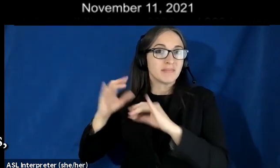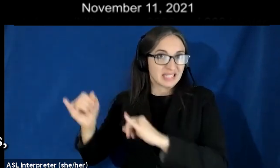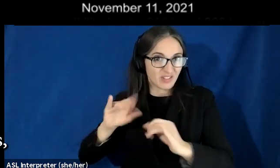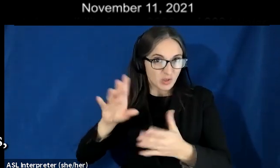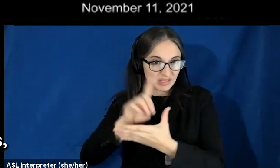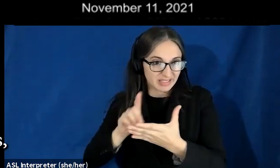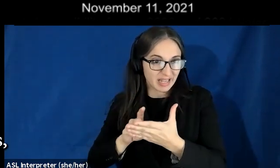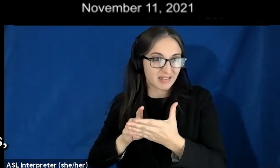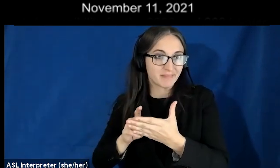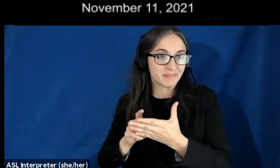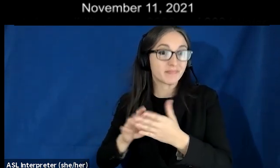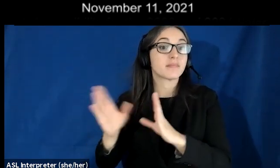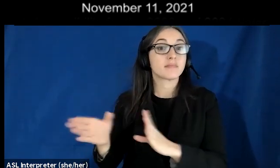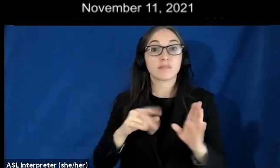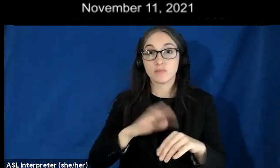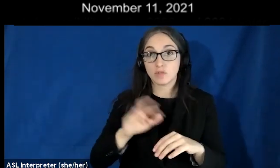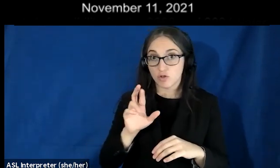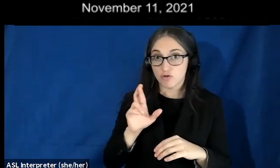right side of my slide,